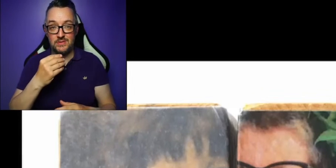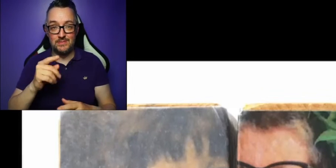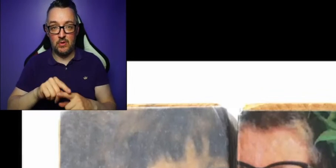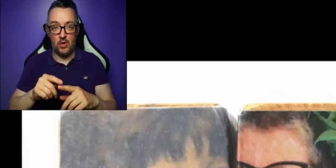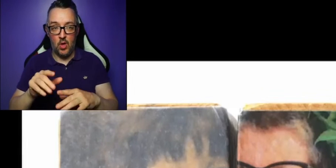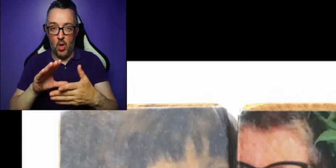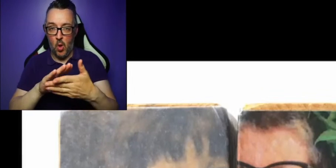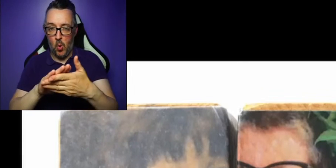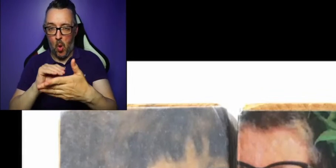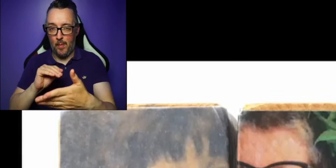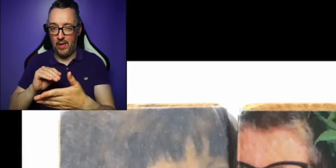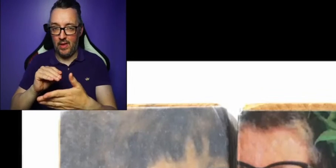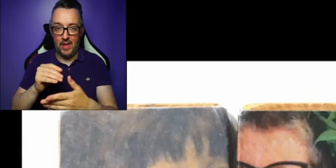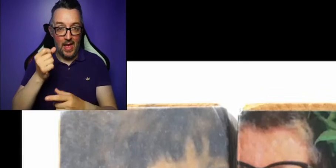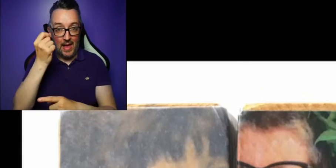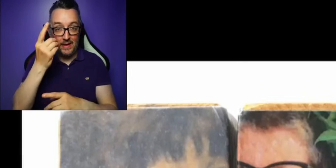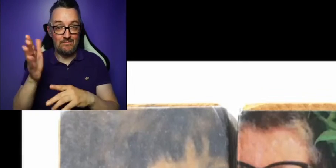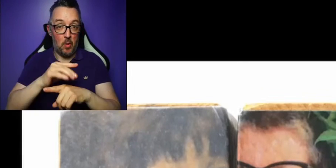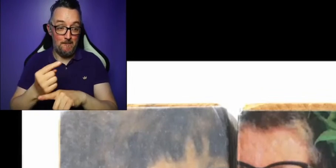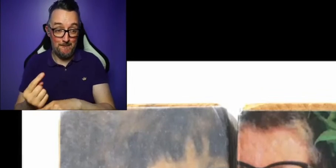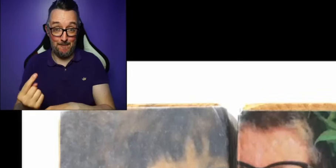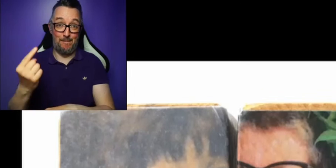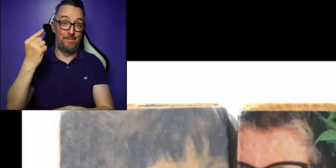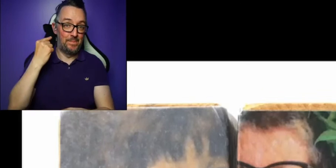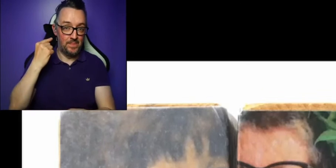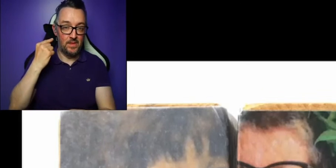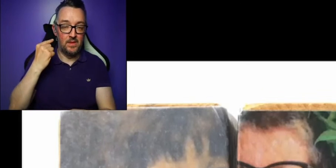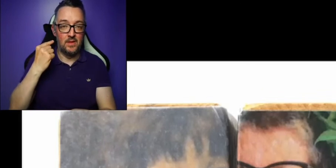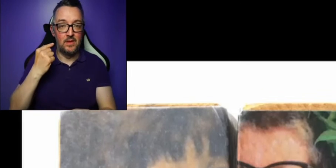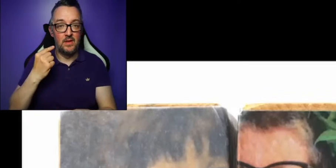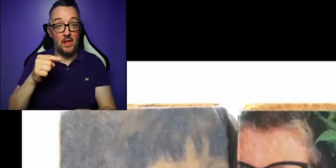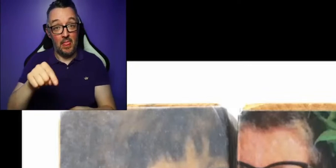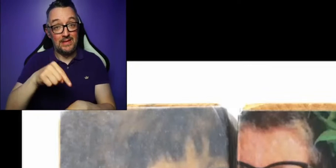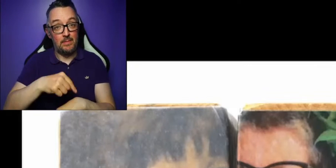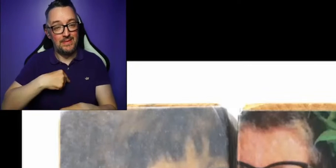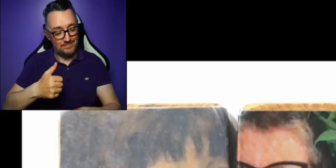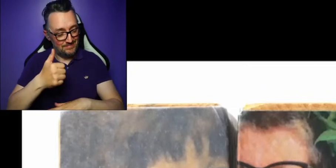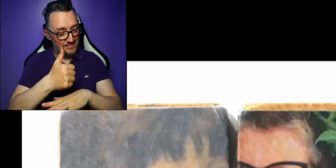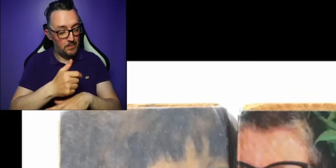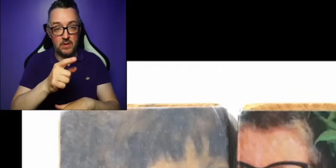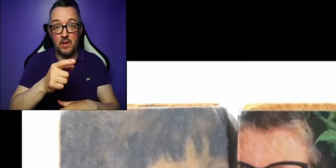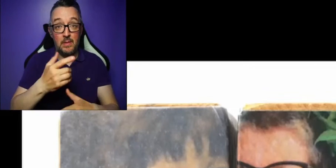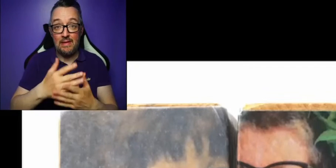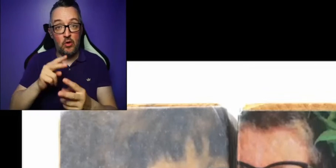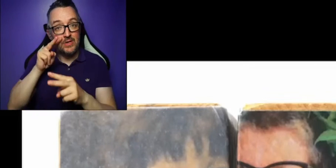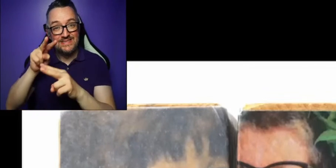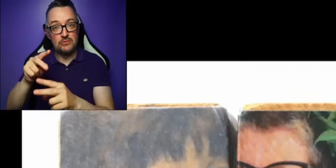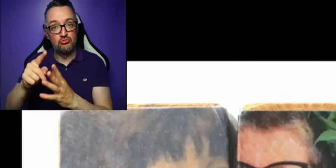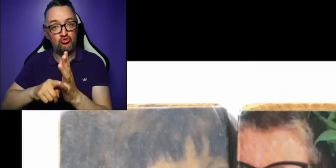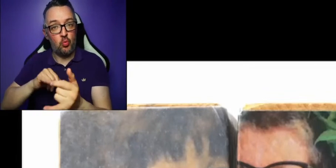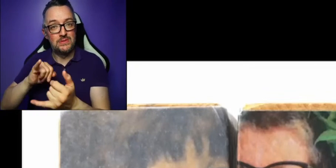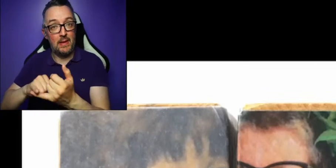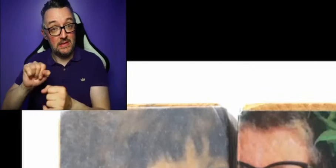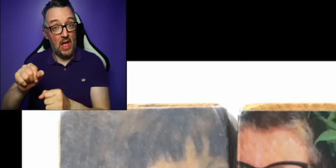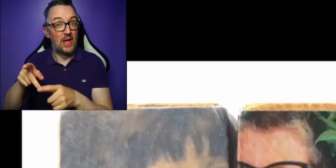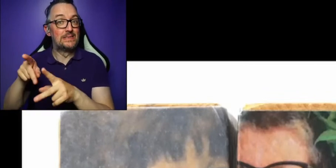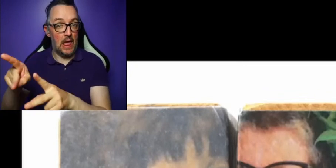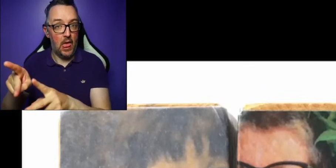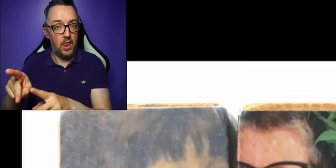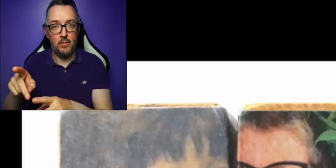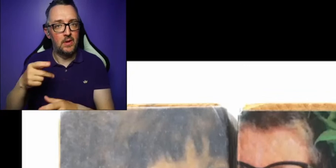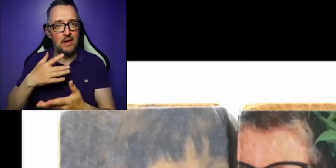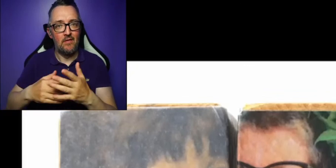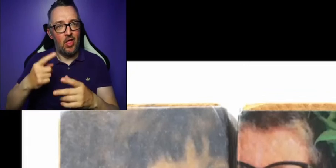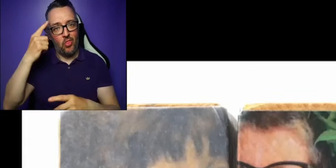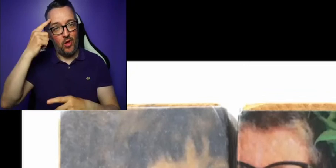key ideas, and this is before I'd even encountered the work of Joe Spence, and really